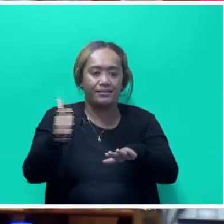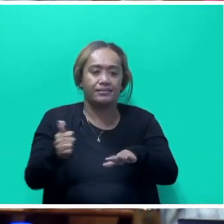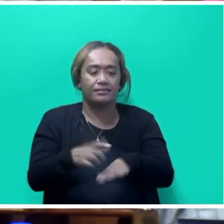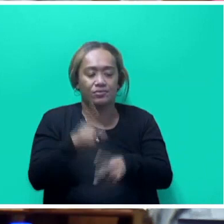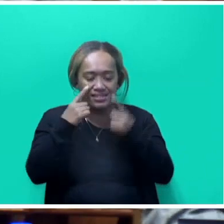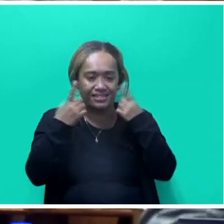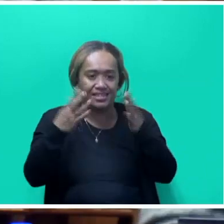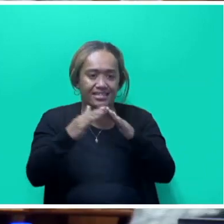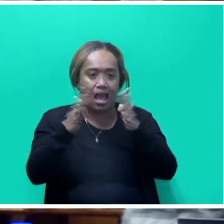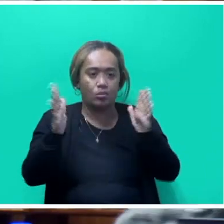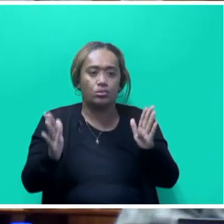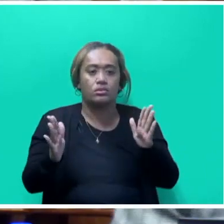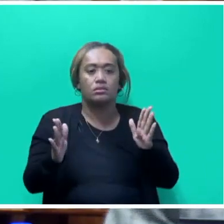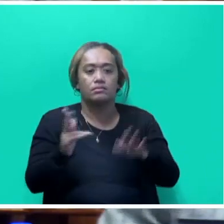House.